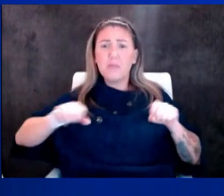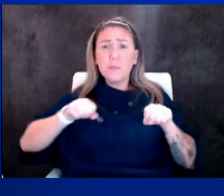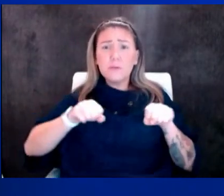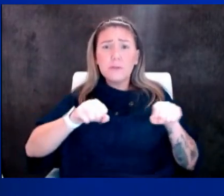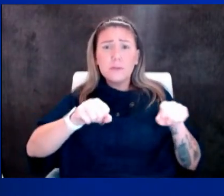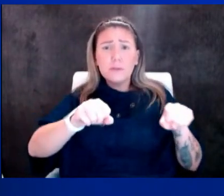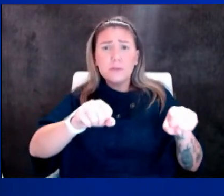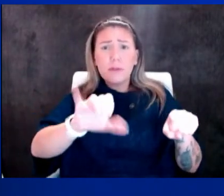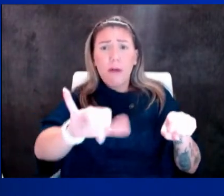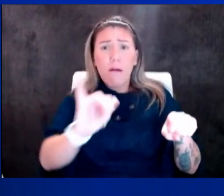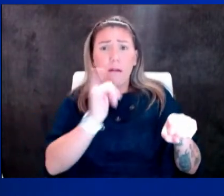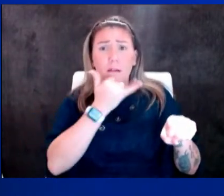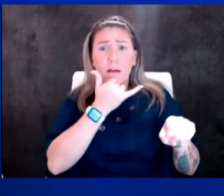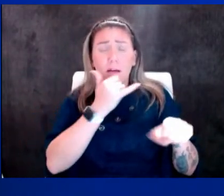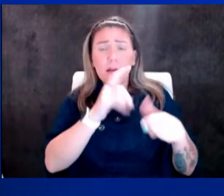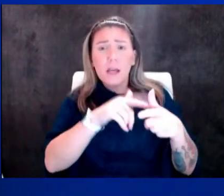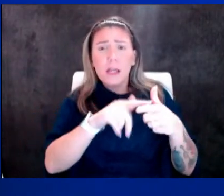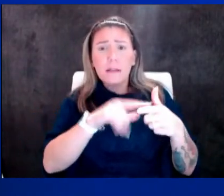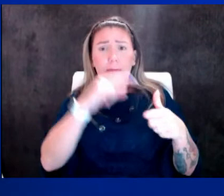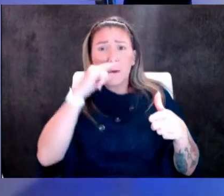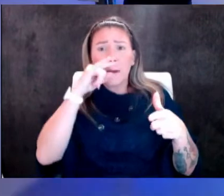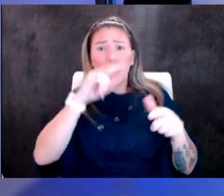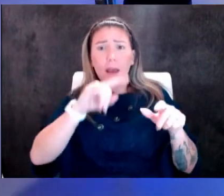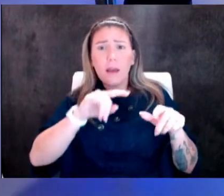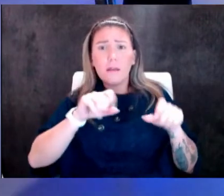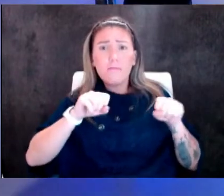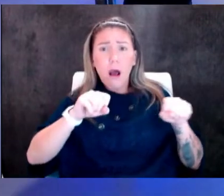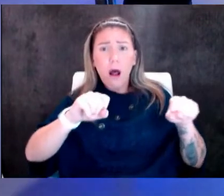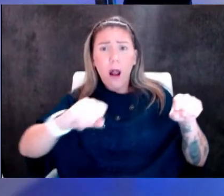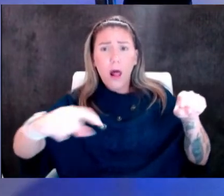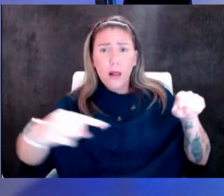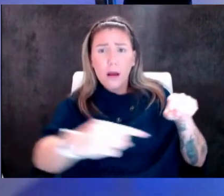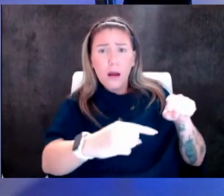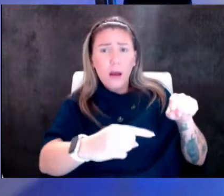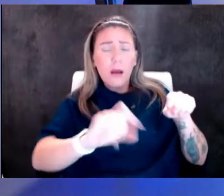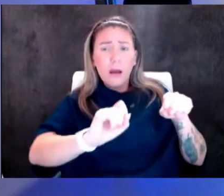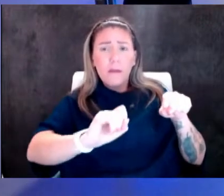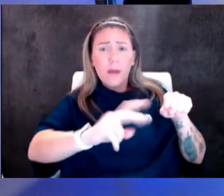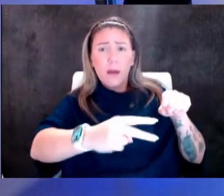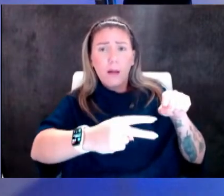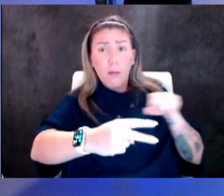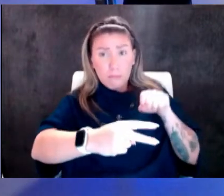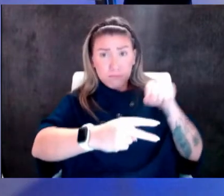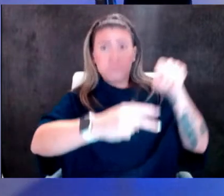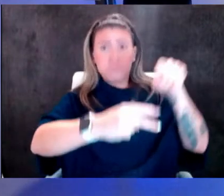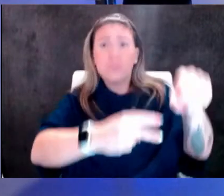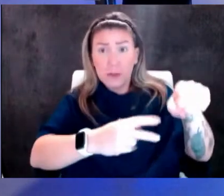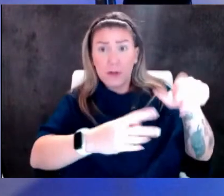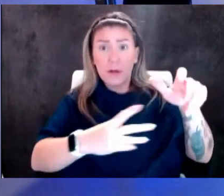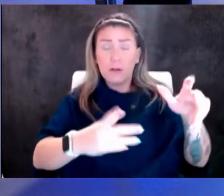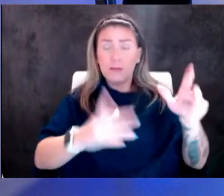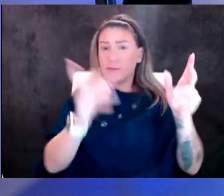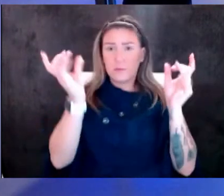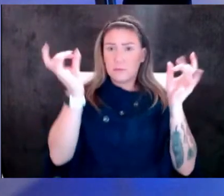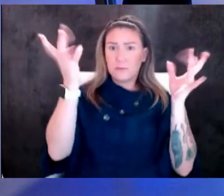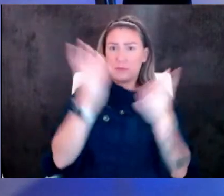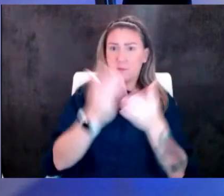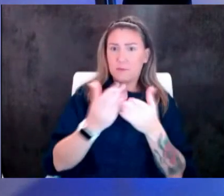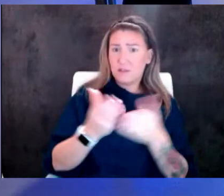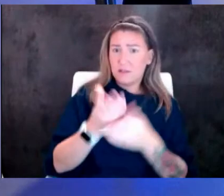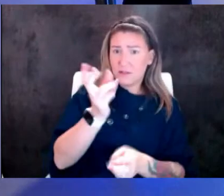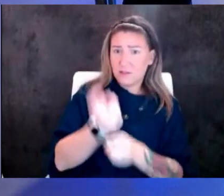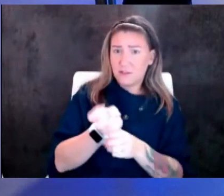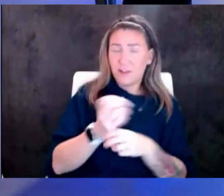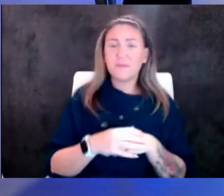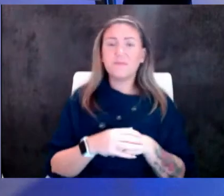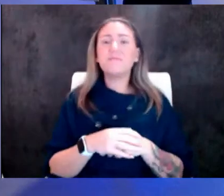instant? That's just tough. Yeah. It's heartbreaking for us too. So It's terrible stuff to see. Yeah, it is really hard. All right, Jess,